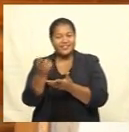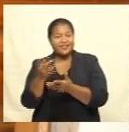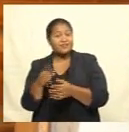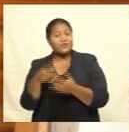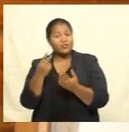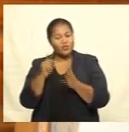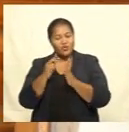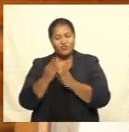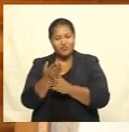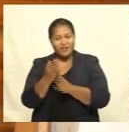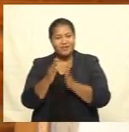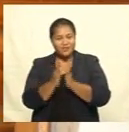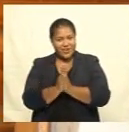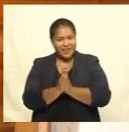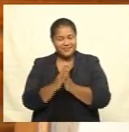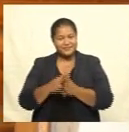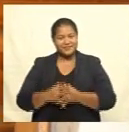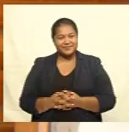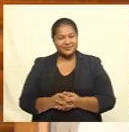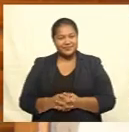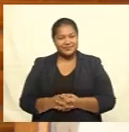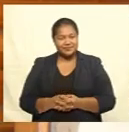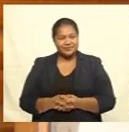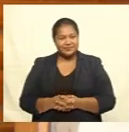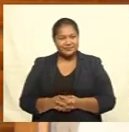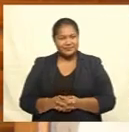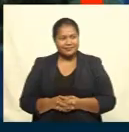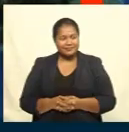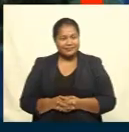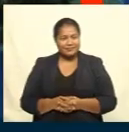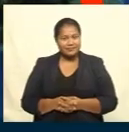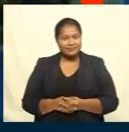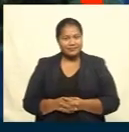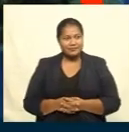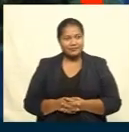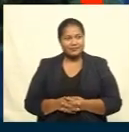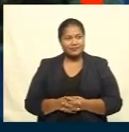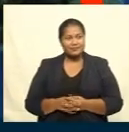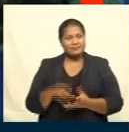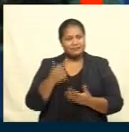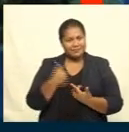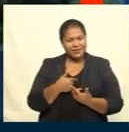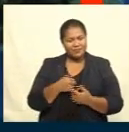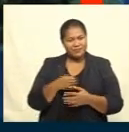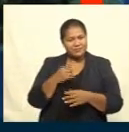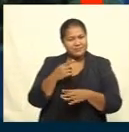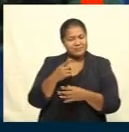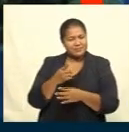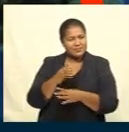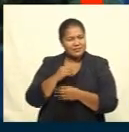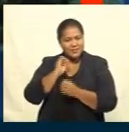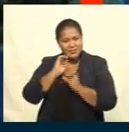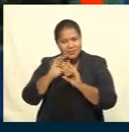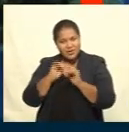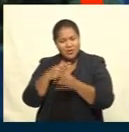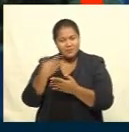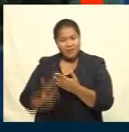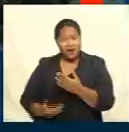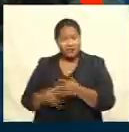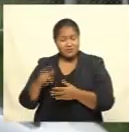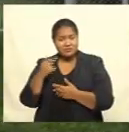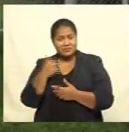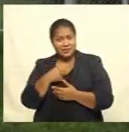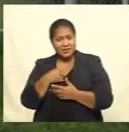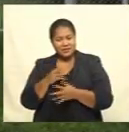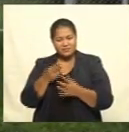prayer. It is beginning on the 1st of May and end on the 30th of